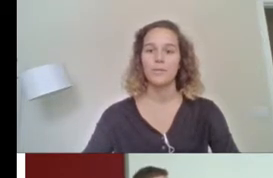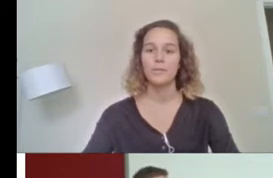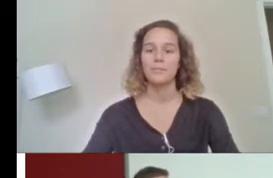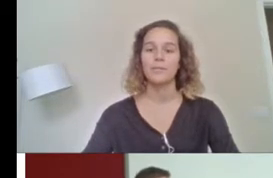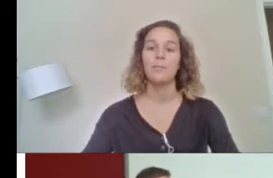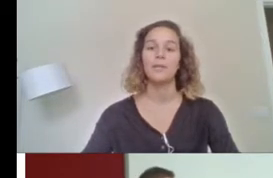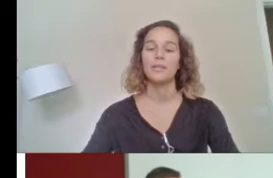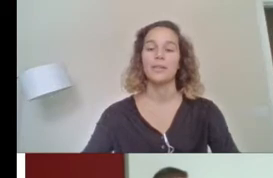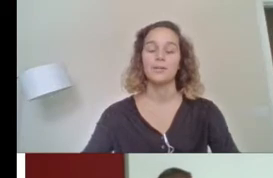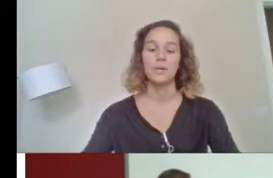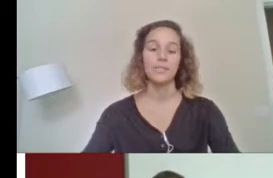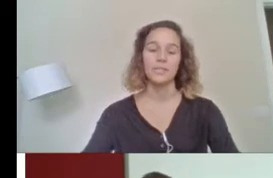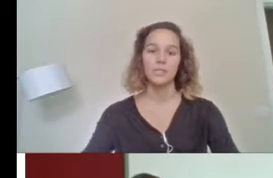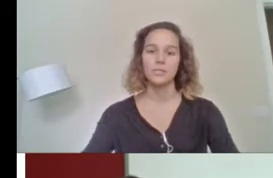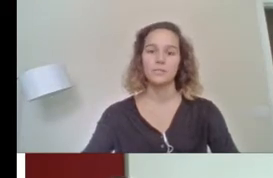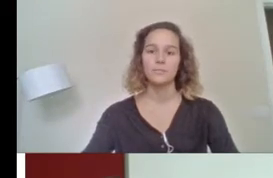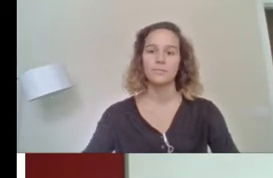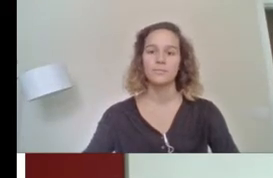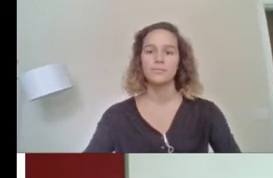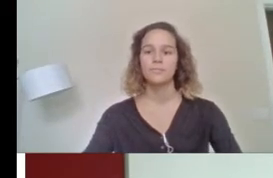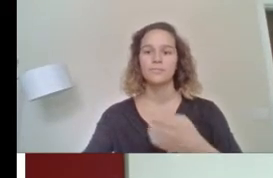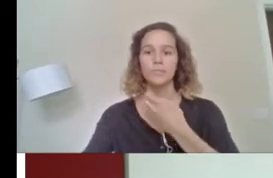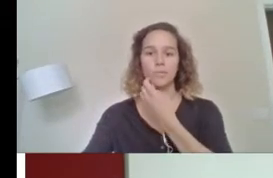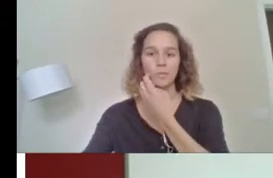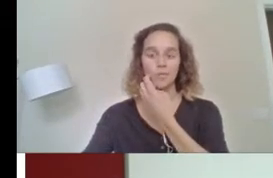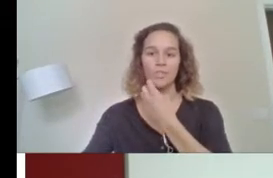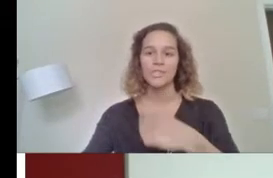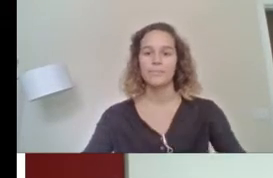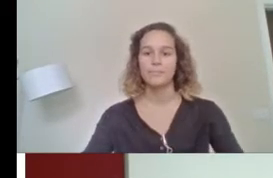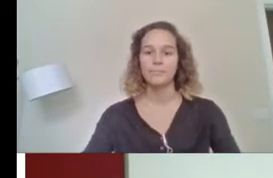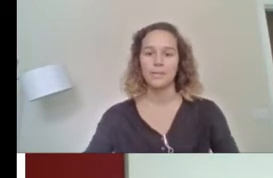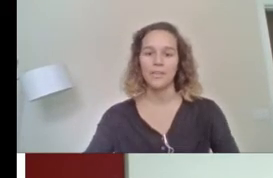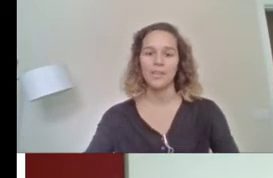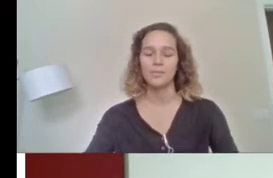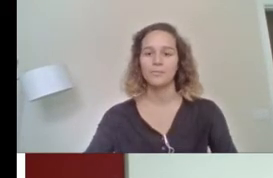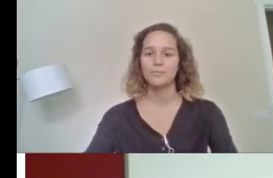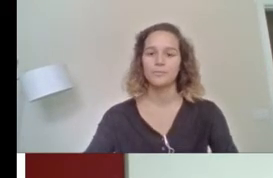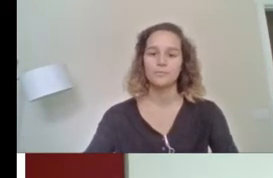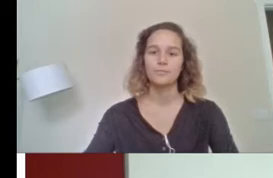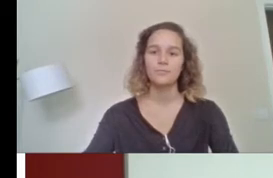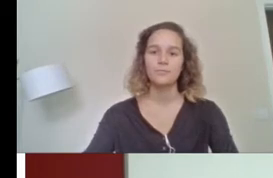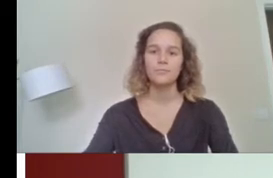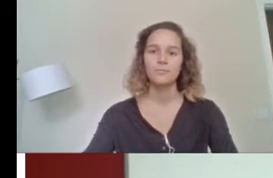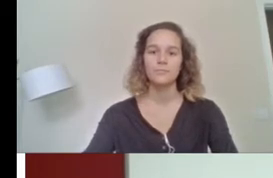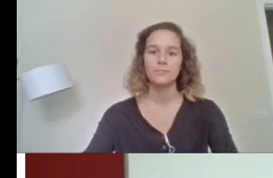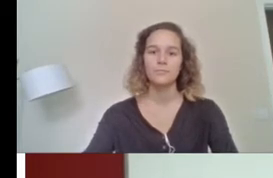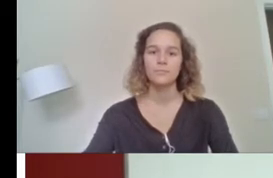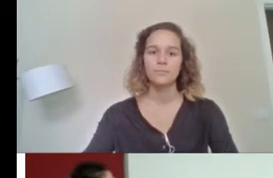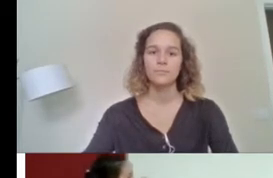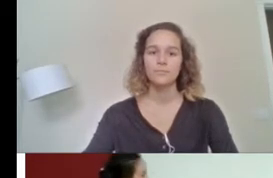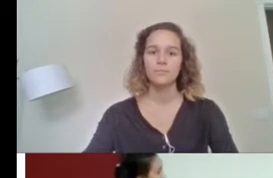or maybe something not meeting their expectations. We're all the same. Thank you.